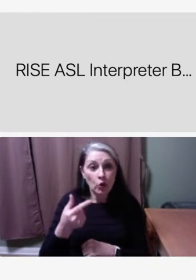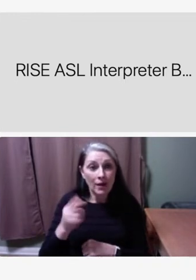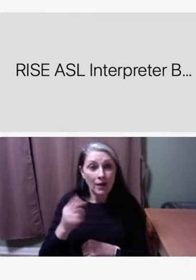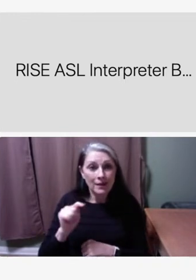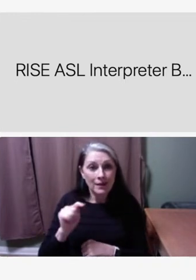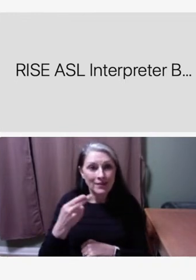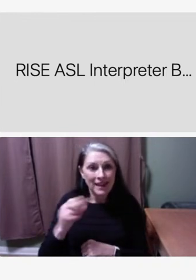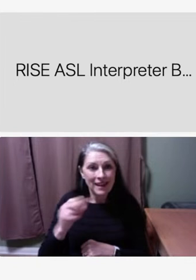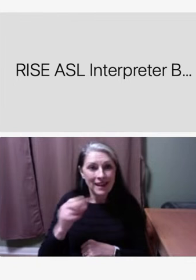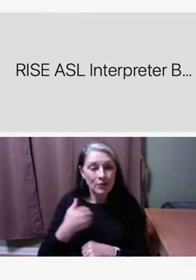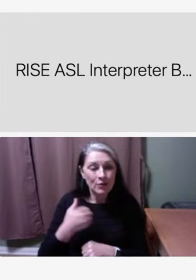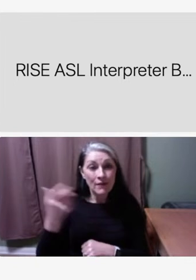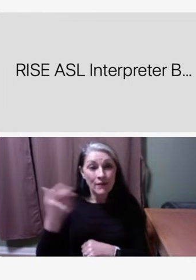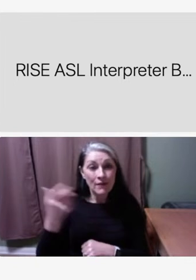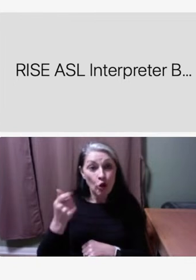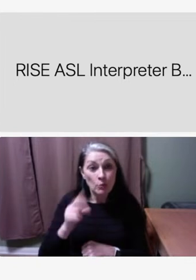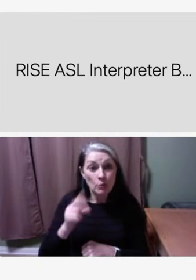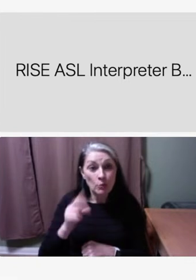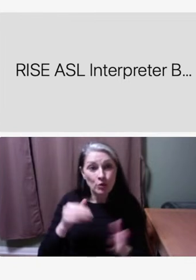$2,000 scholarships